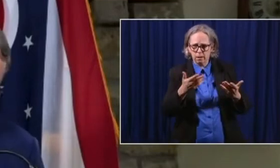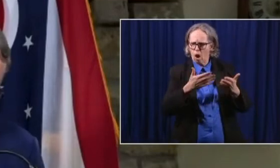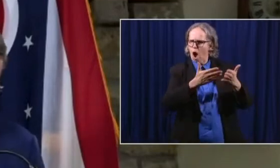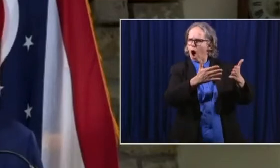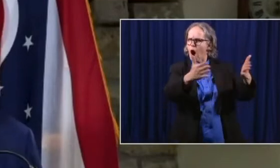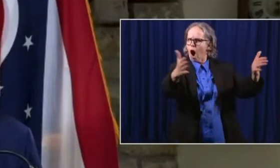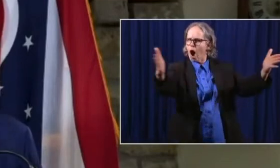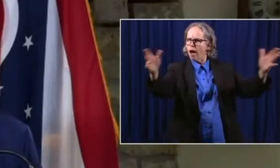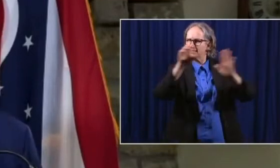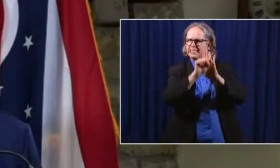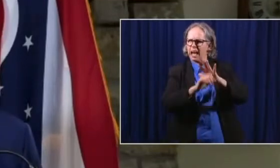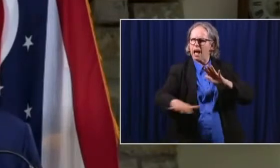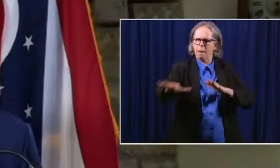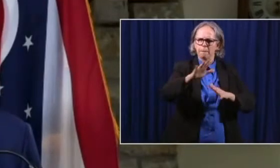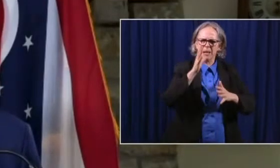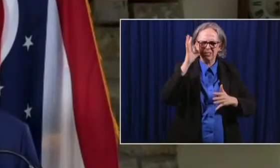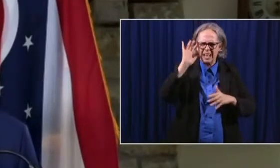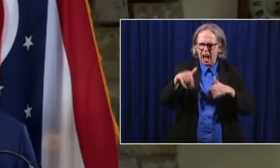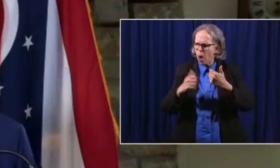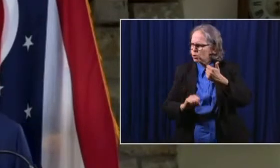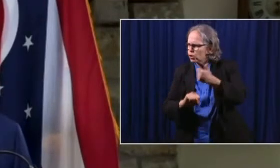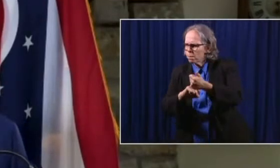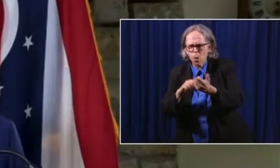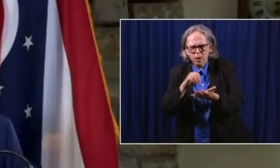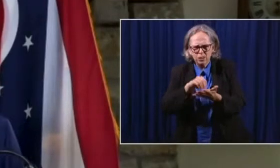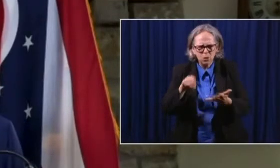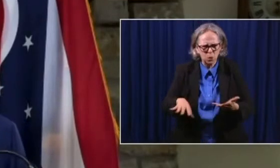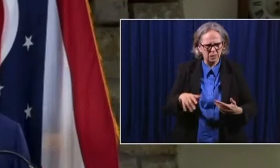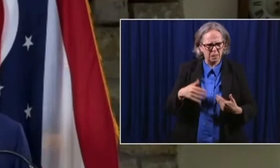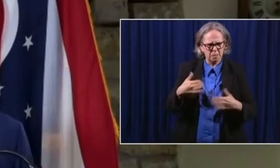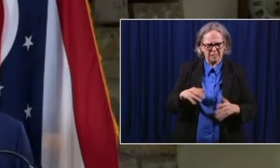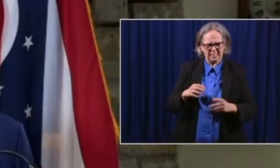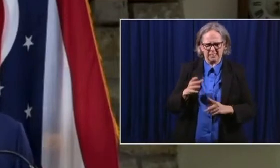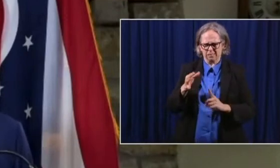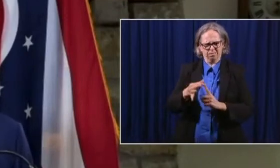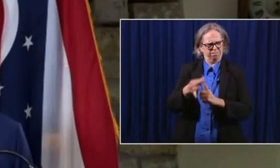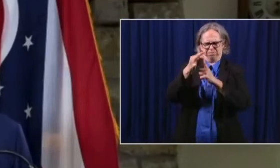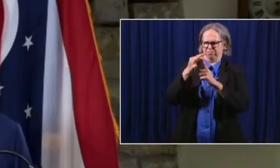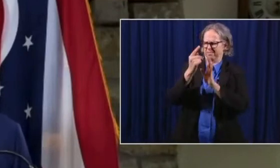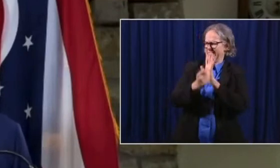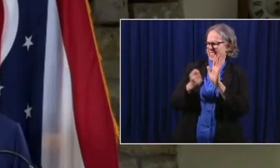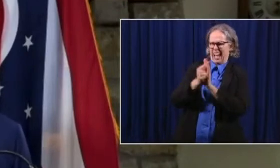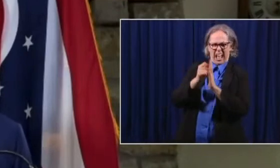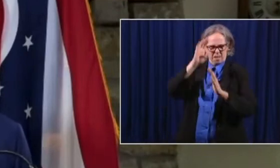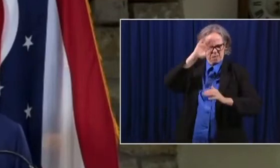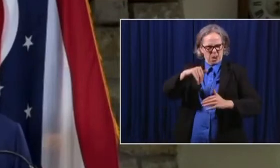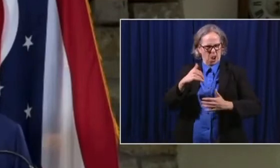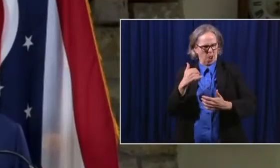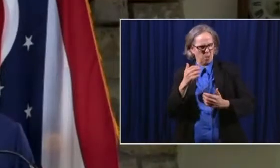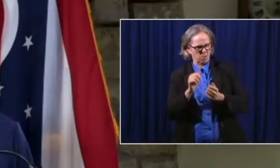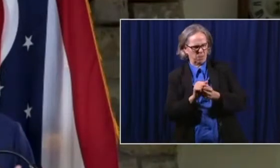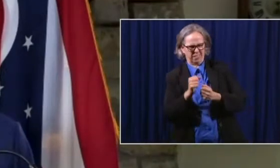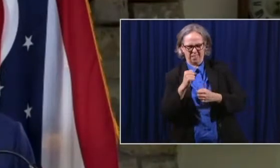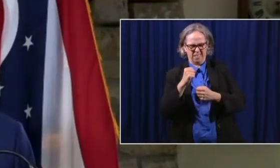is certainly an unusual situation, and the distance learning?